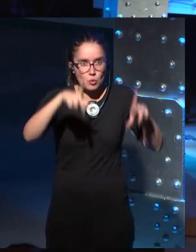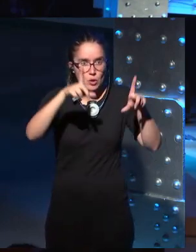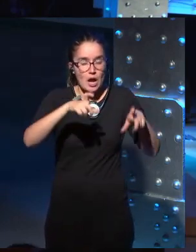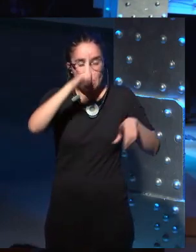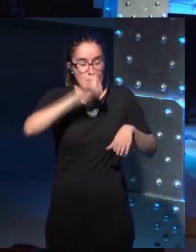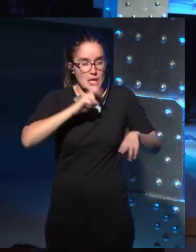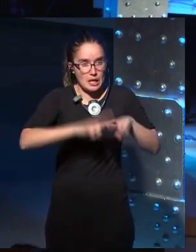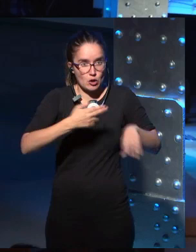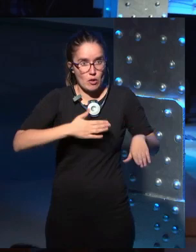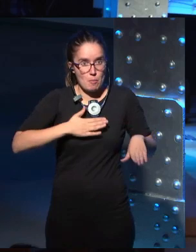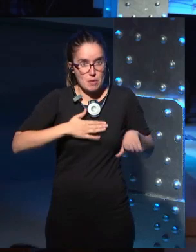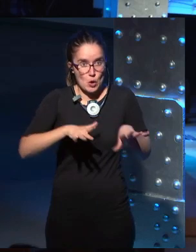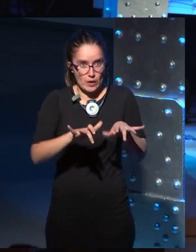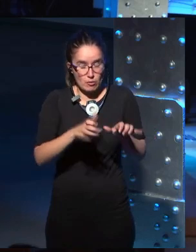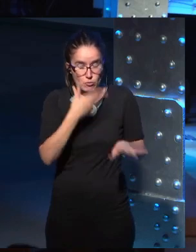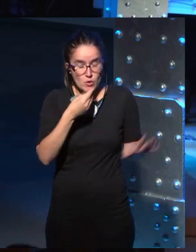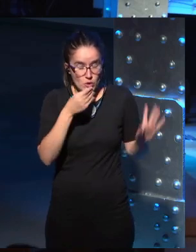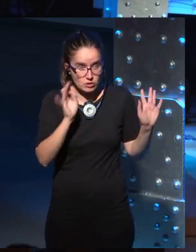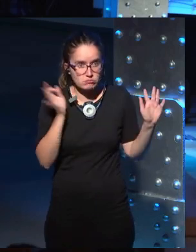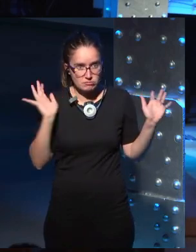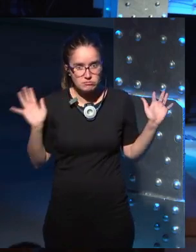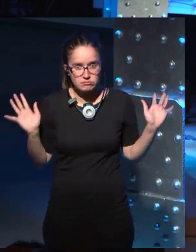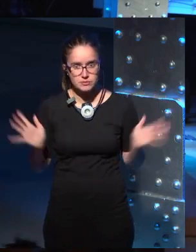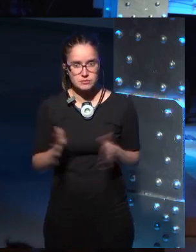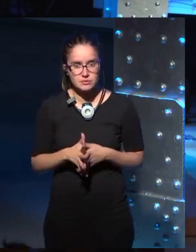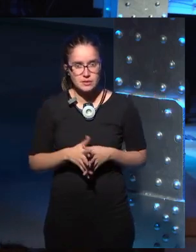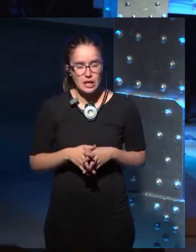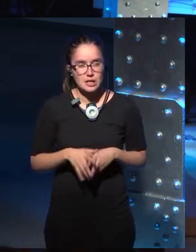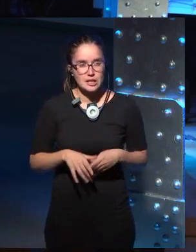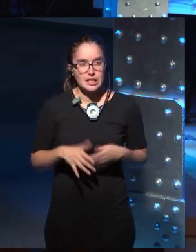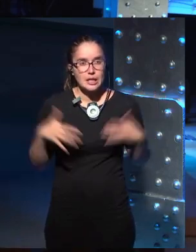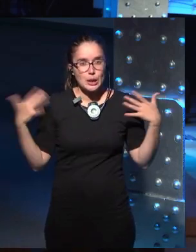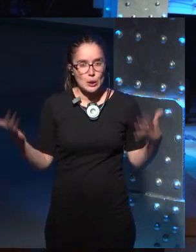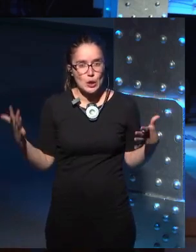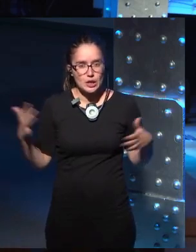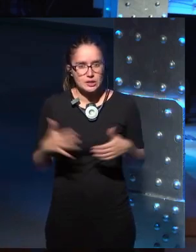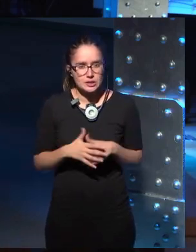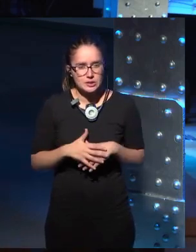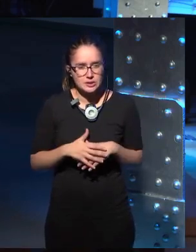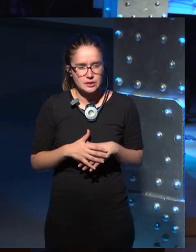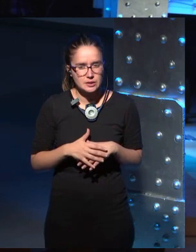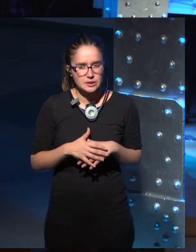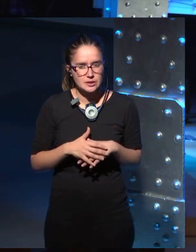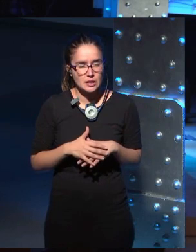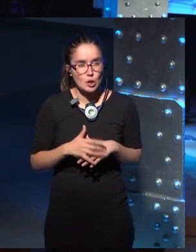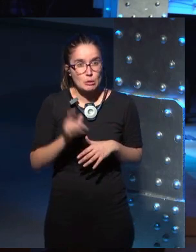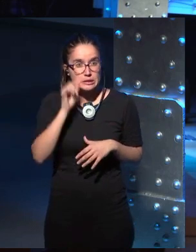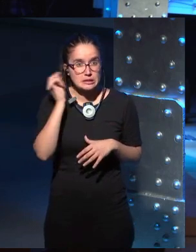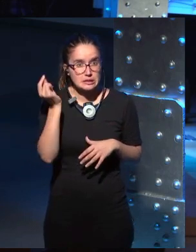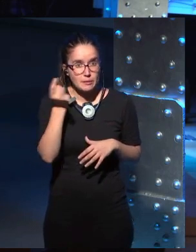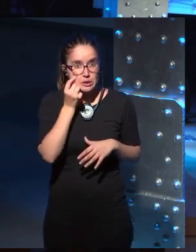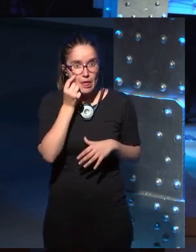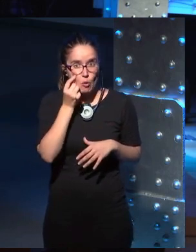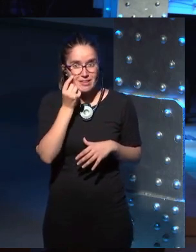A very nice one. And so, did you notice that there should be something wrong